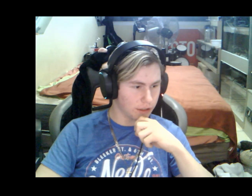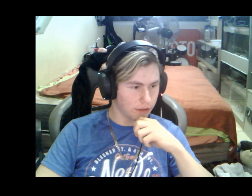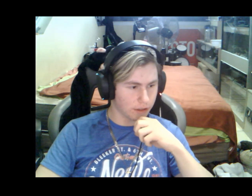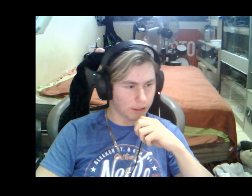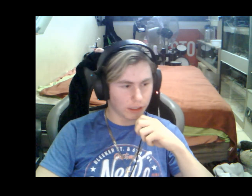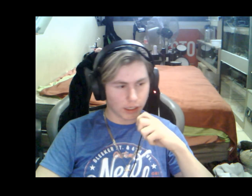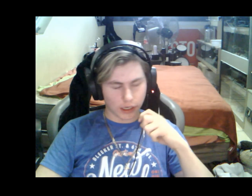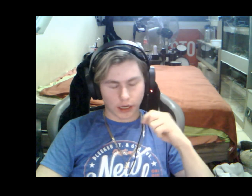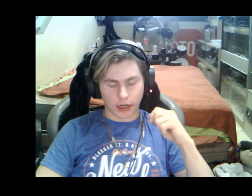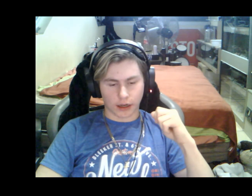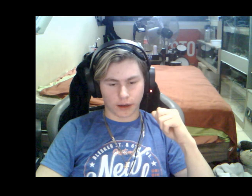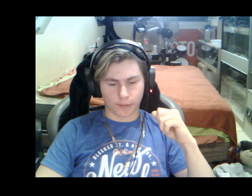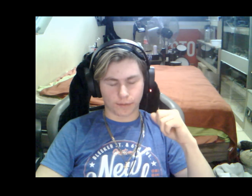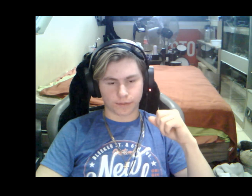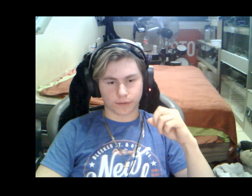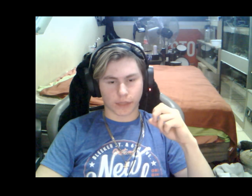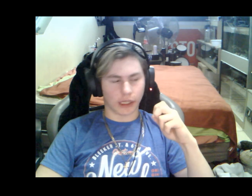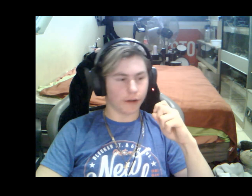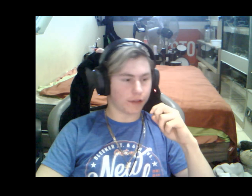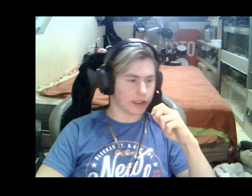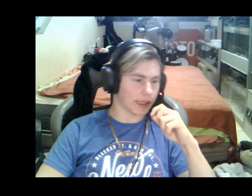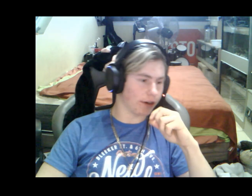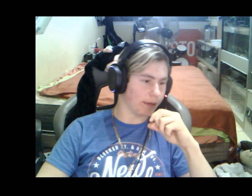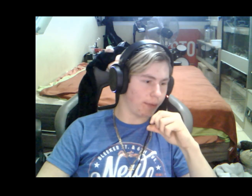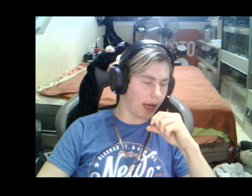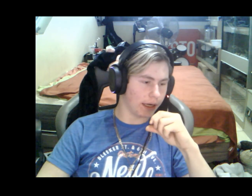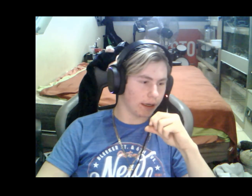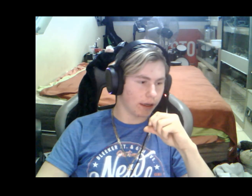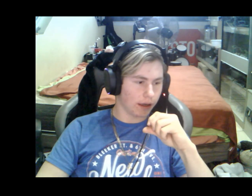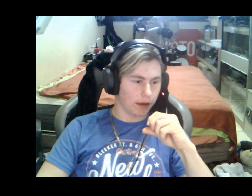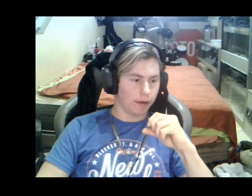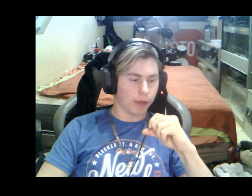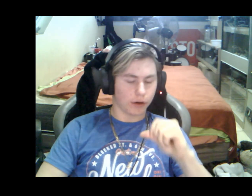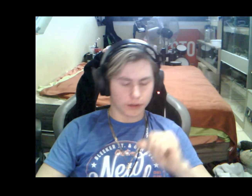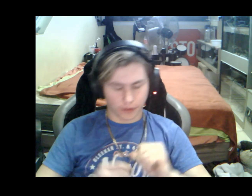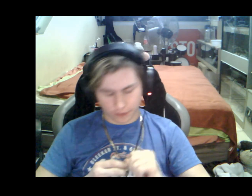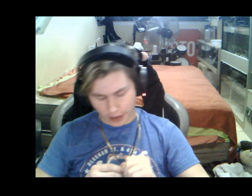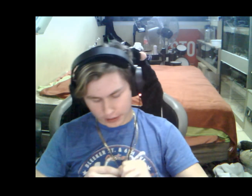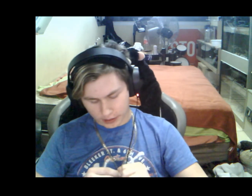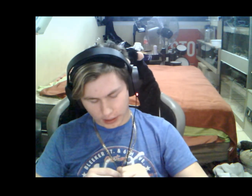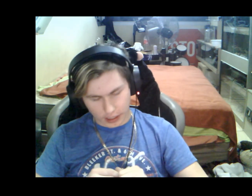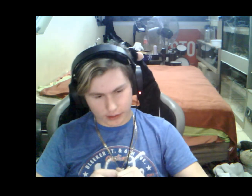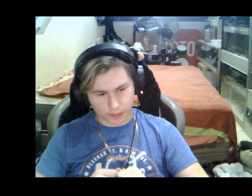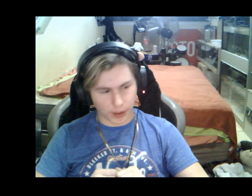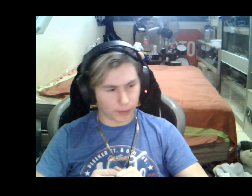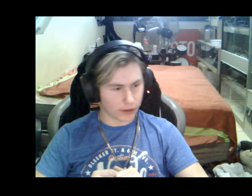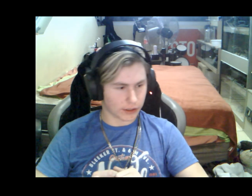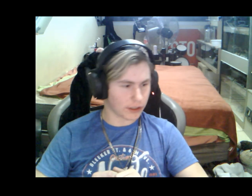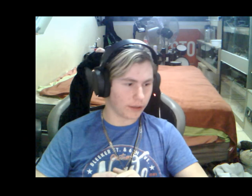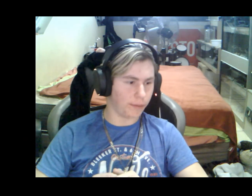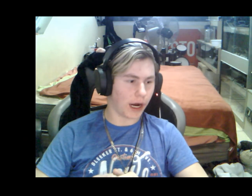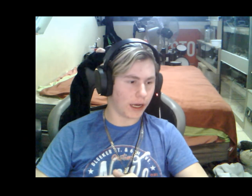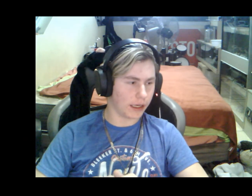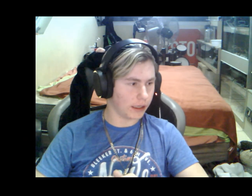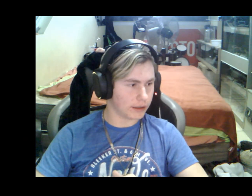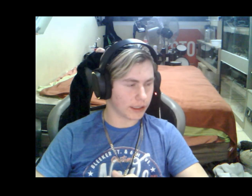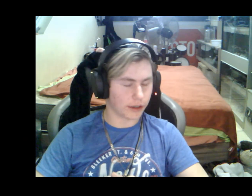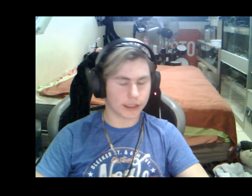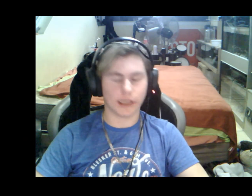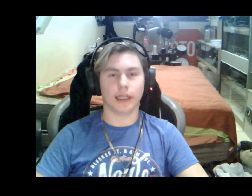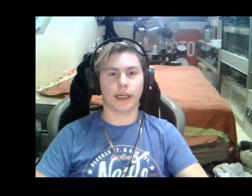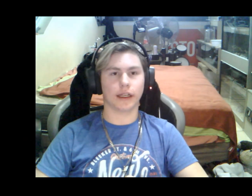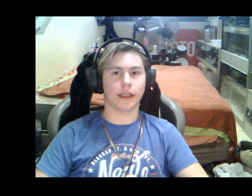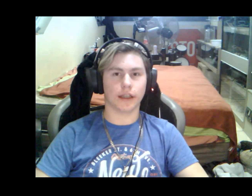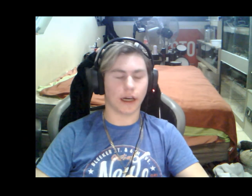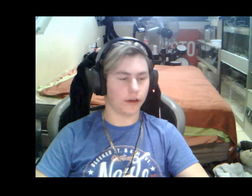he should lift the cigarette ban because of the fact that people are just gonna buy